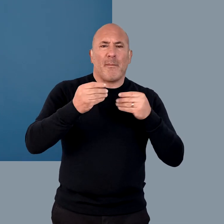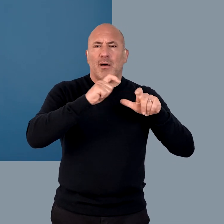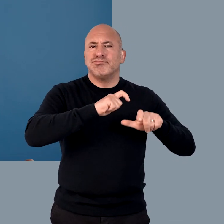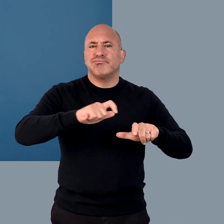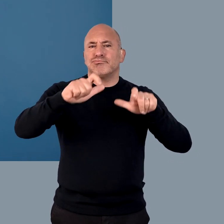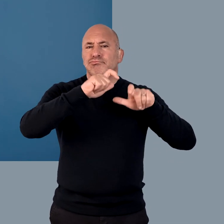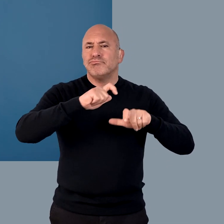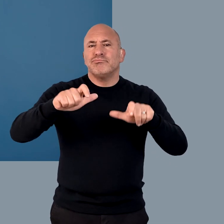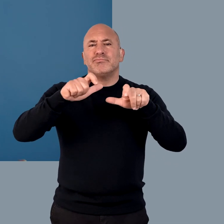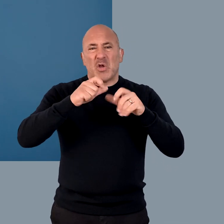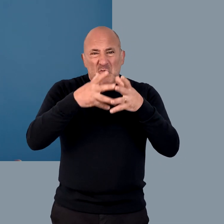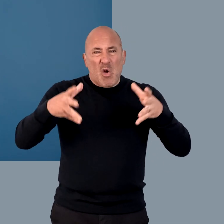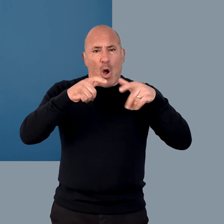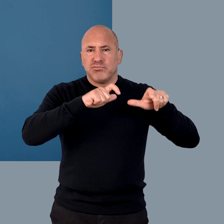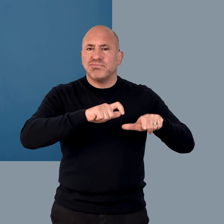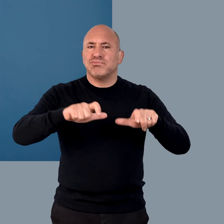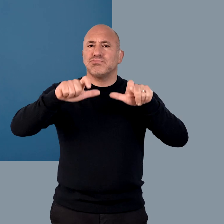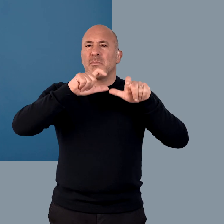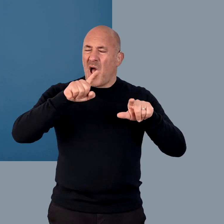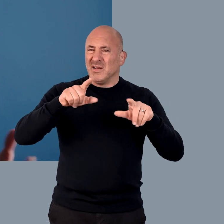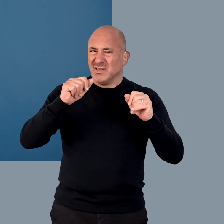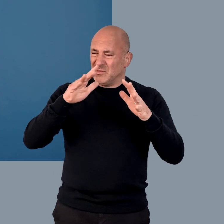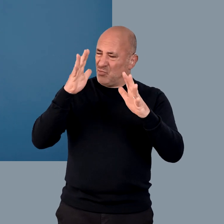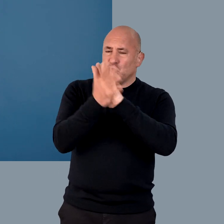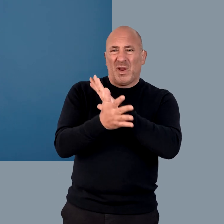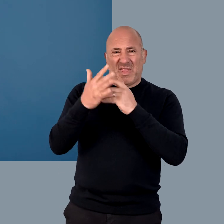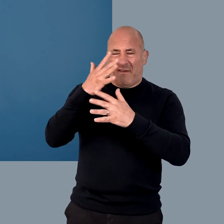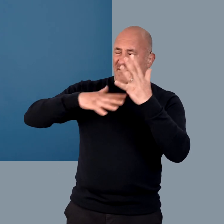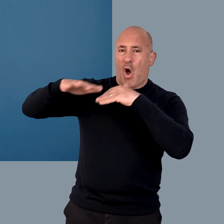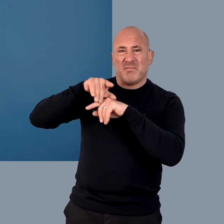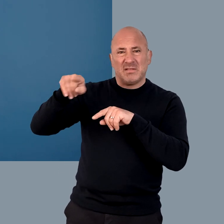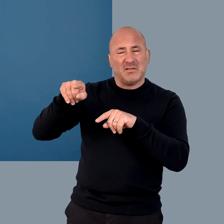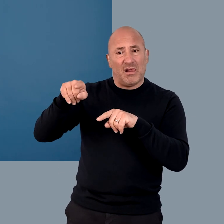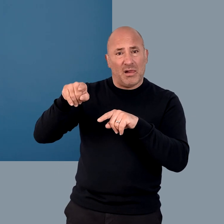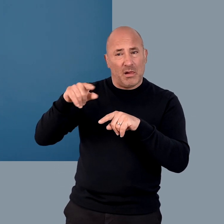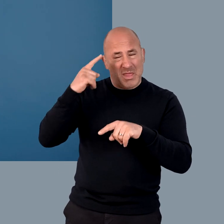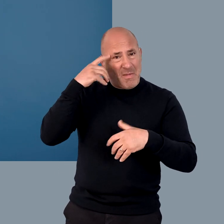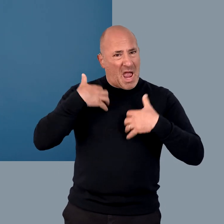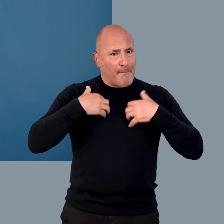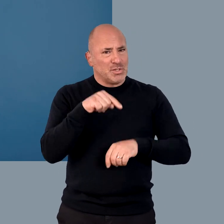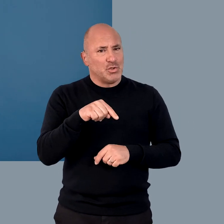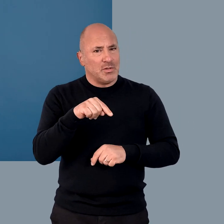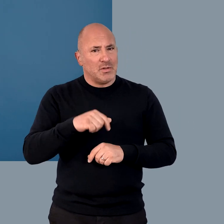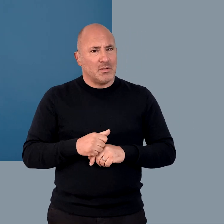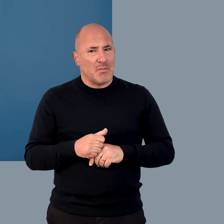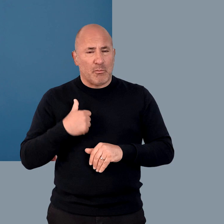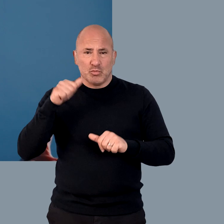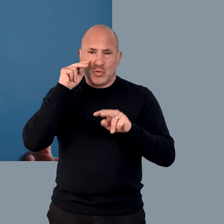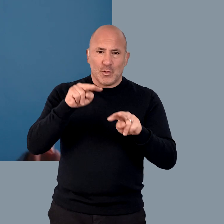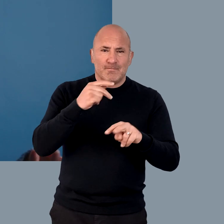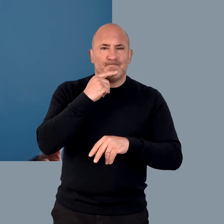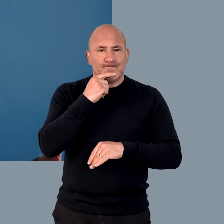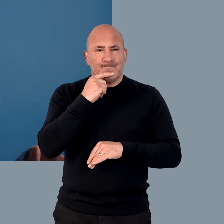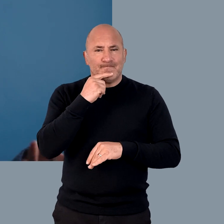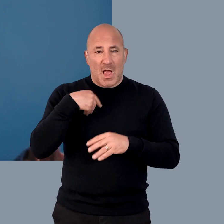a never-ending growing economy or that's damaging to an environmental space, maybe we look at